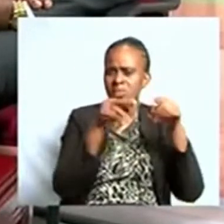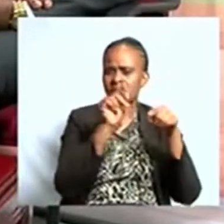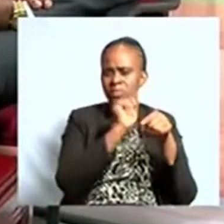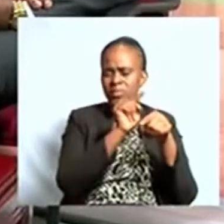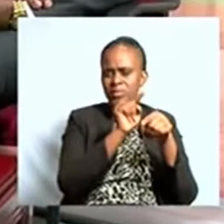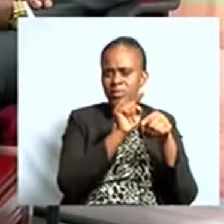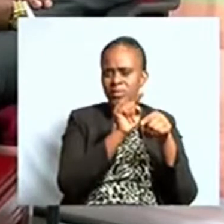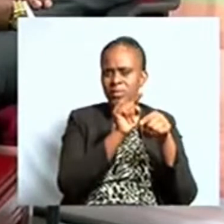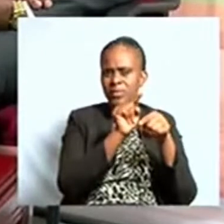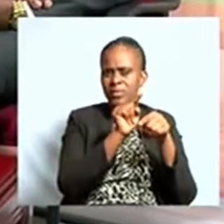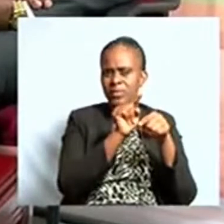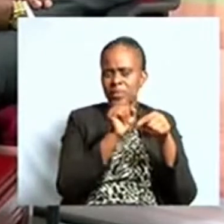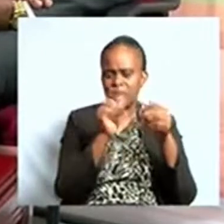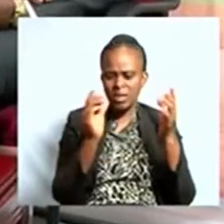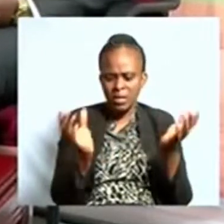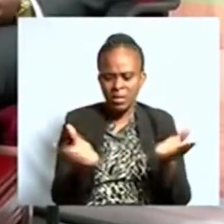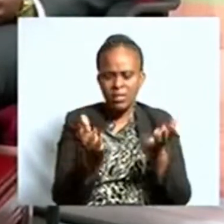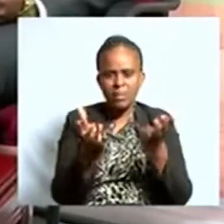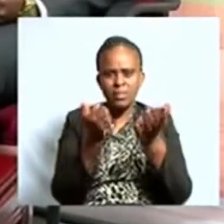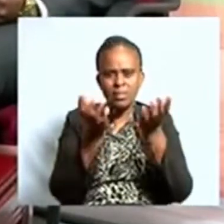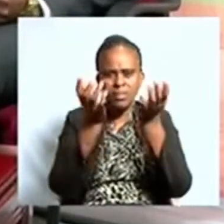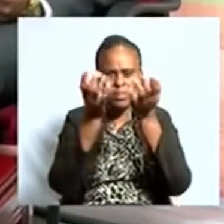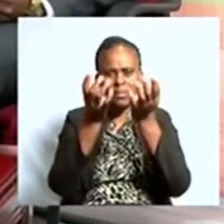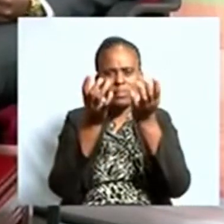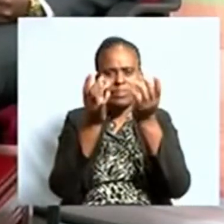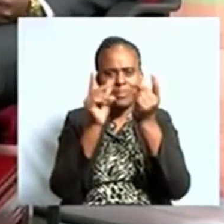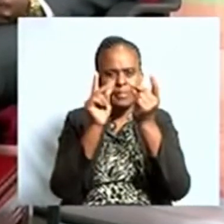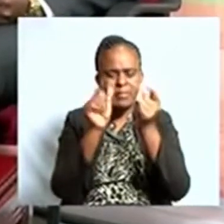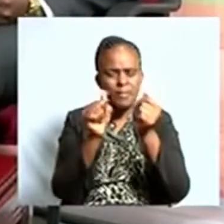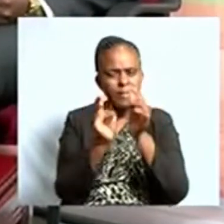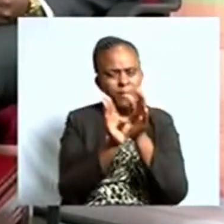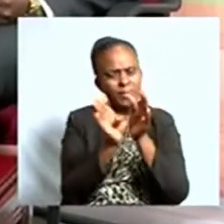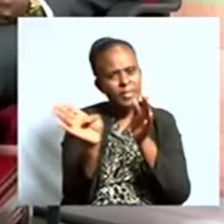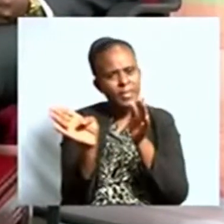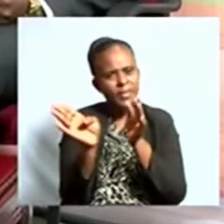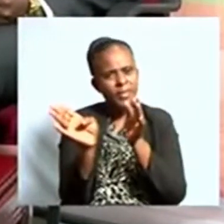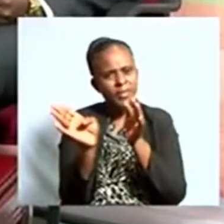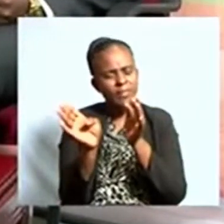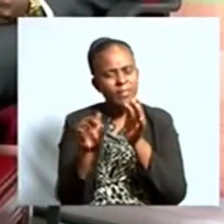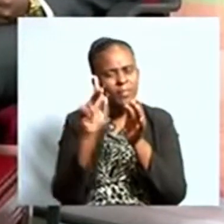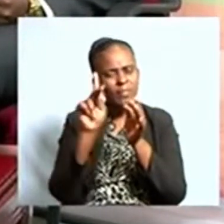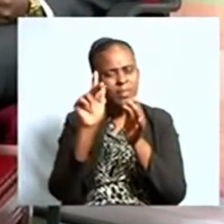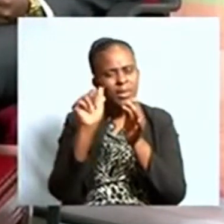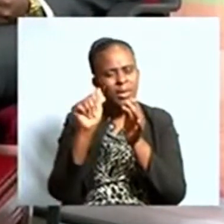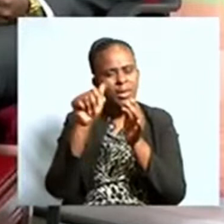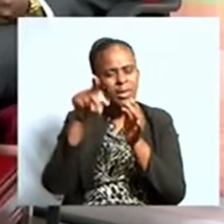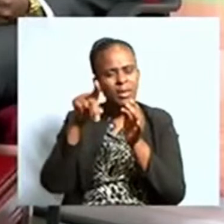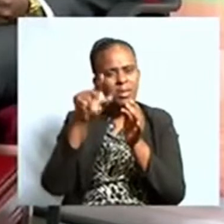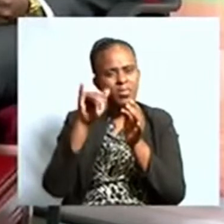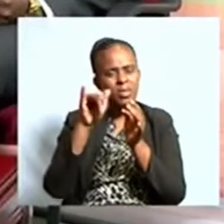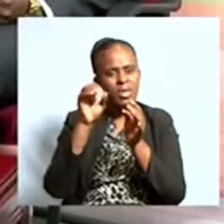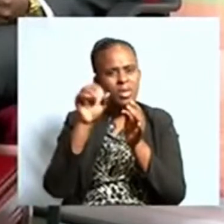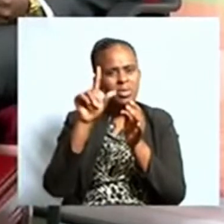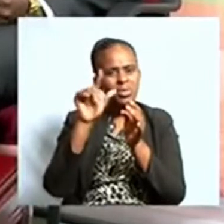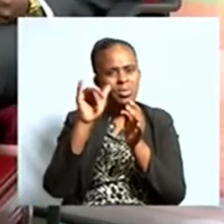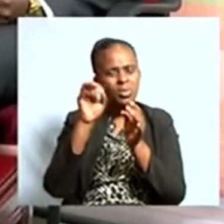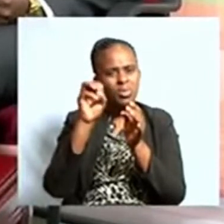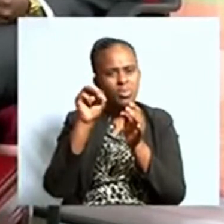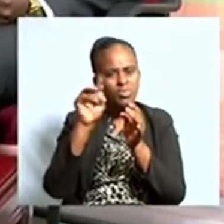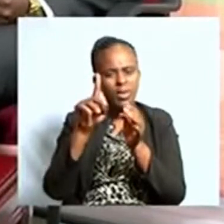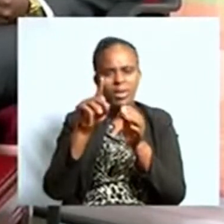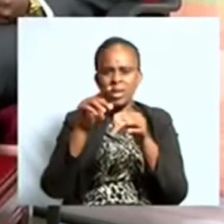is a gravel which comes from close to Kapriomba Primary School along the Desco